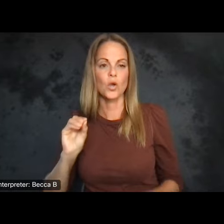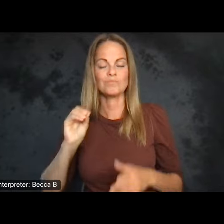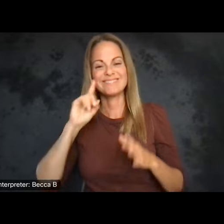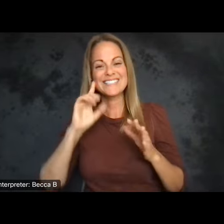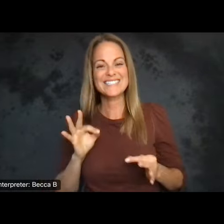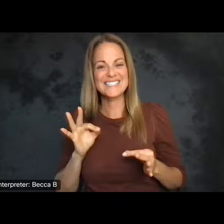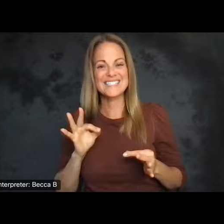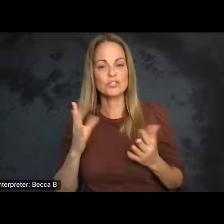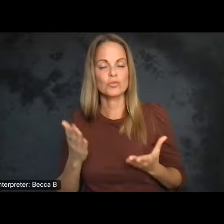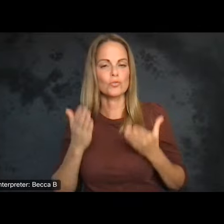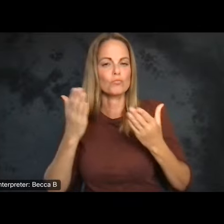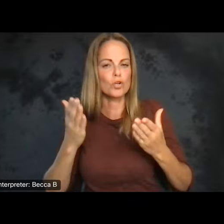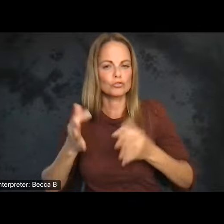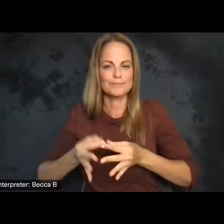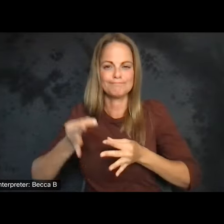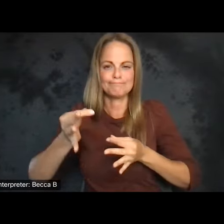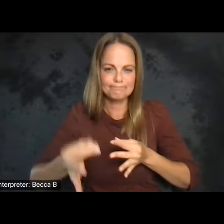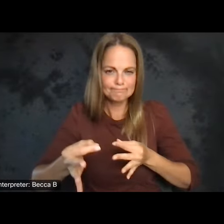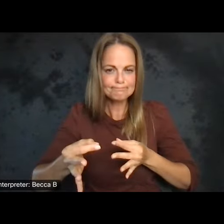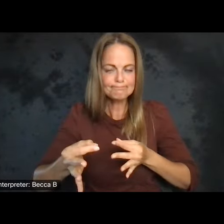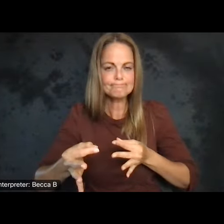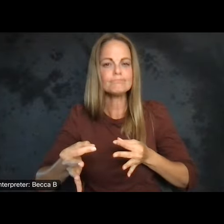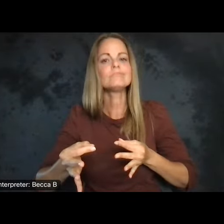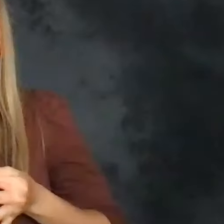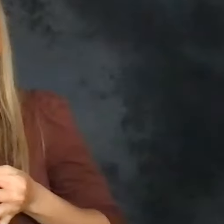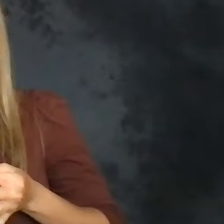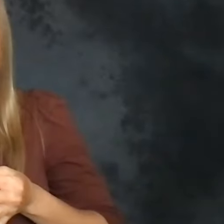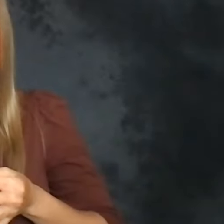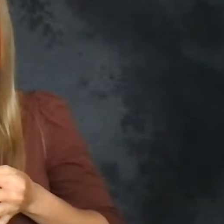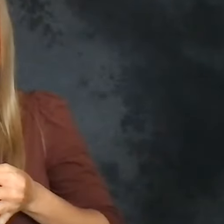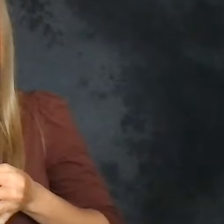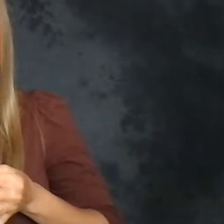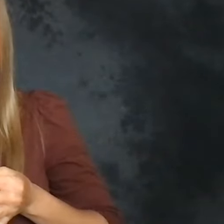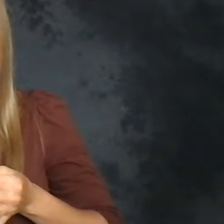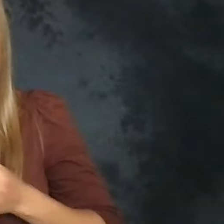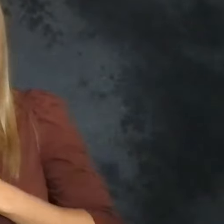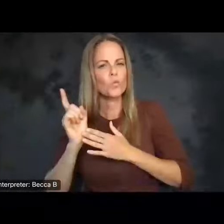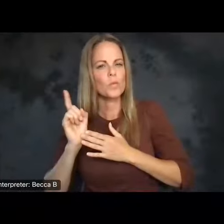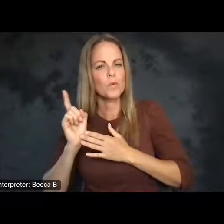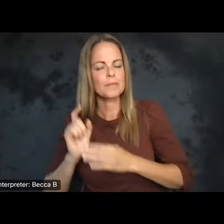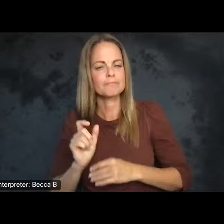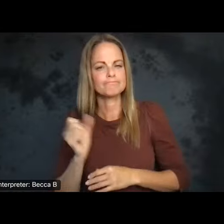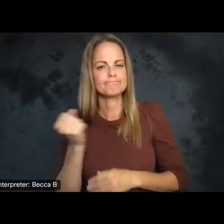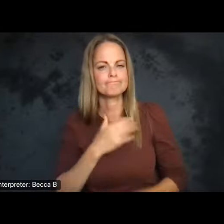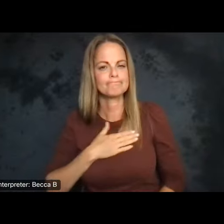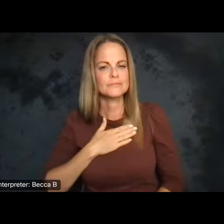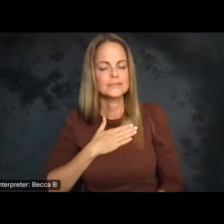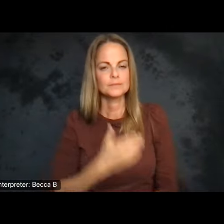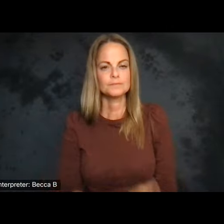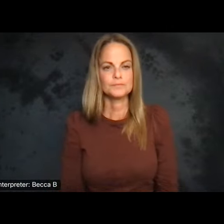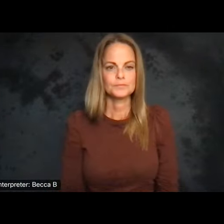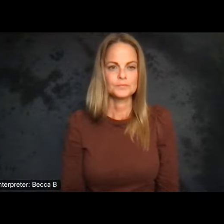motions on this at this point, and I would, one moment, please.